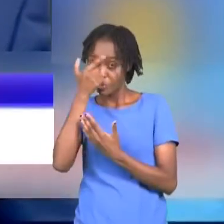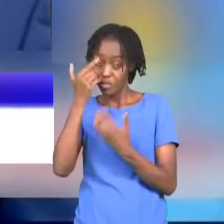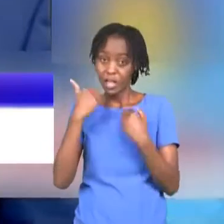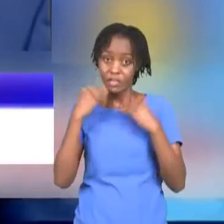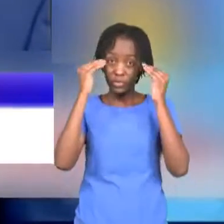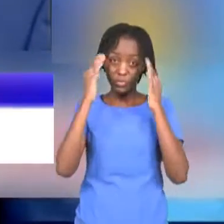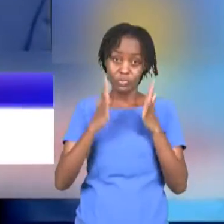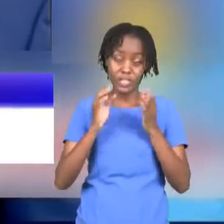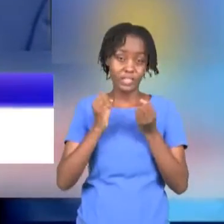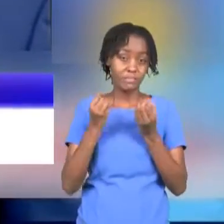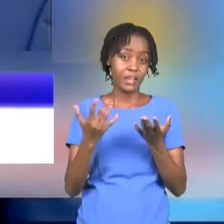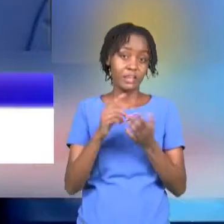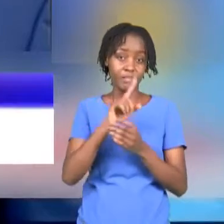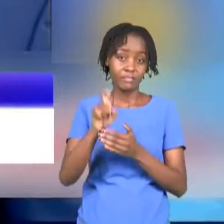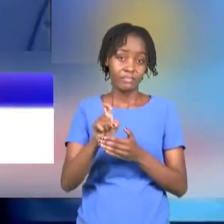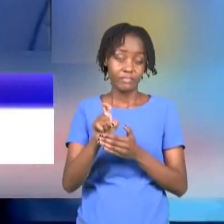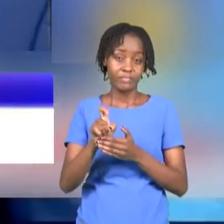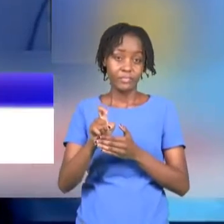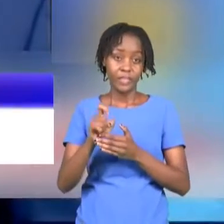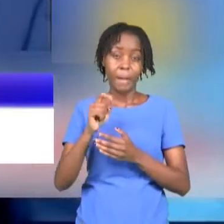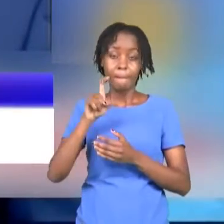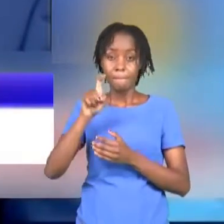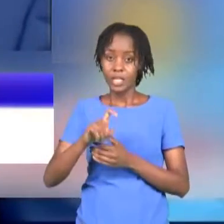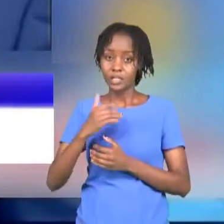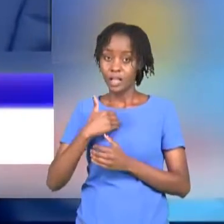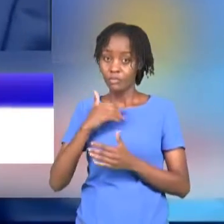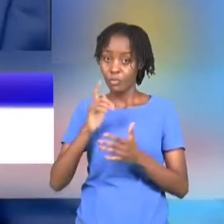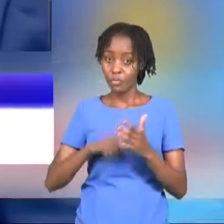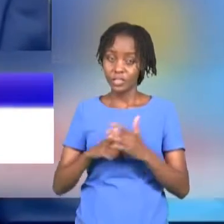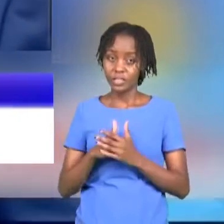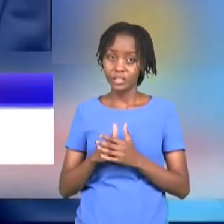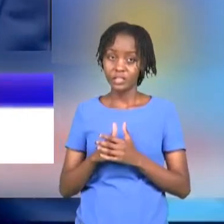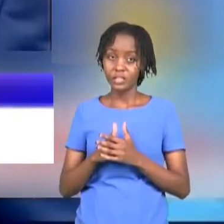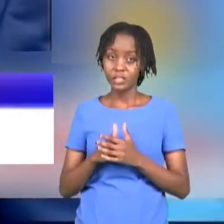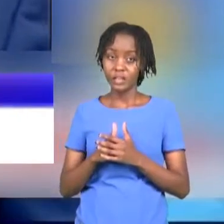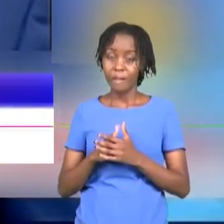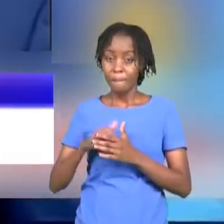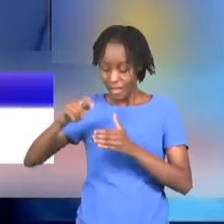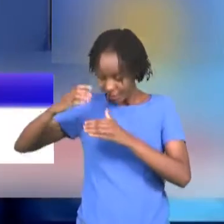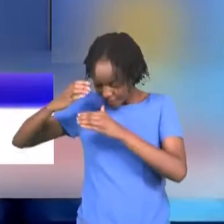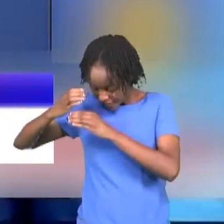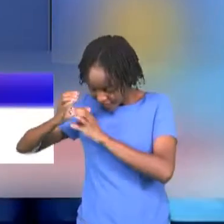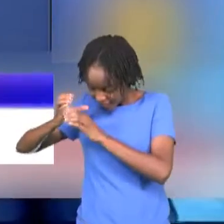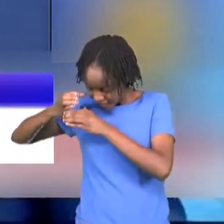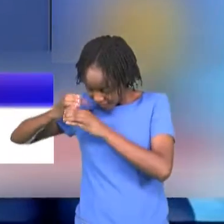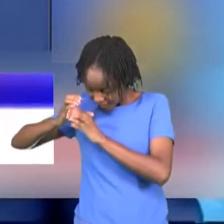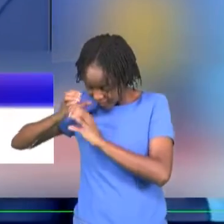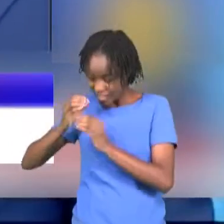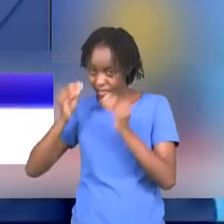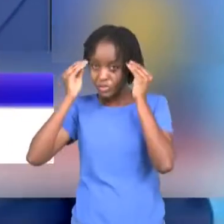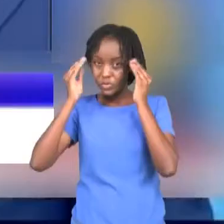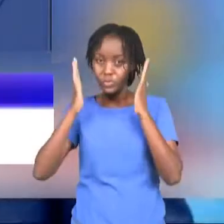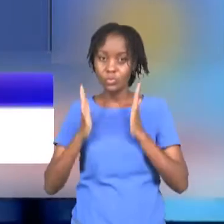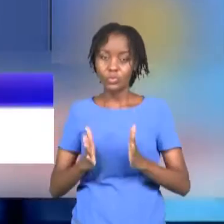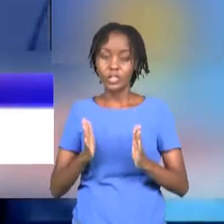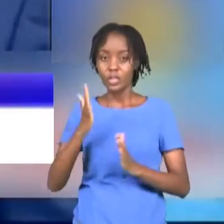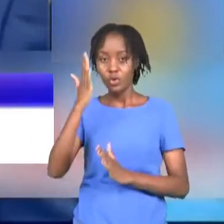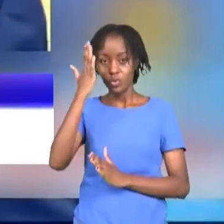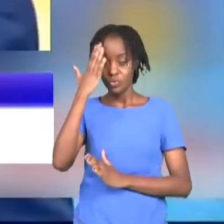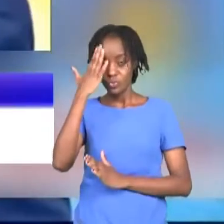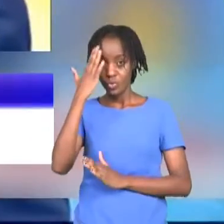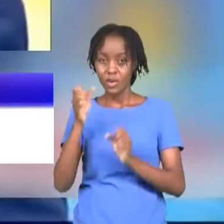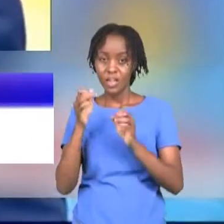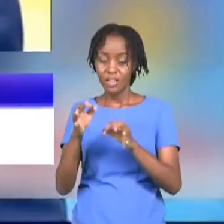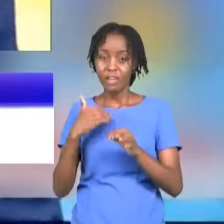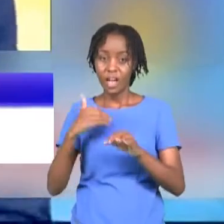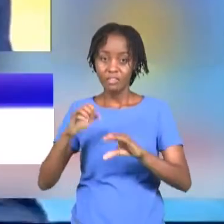How do we monitor? I think definitely we will require to be doing some level of testing in those populations to see whether there is